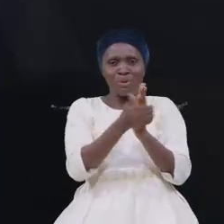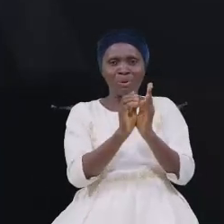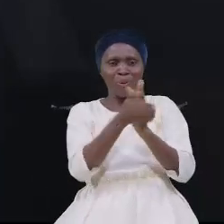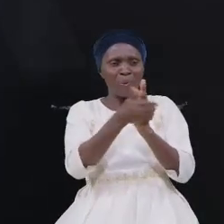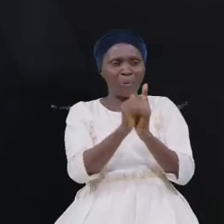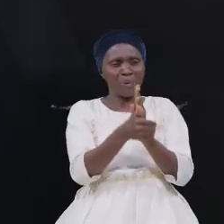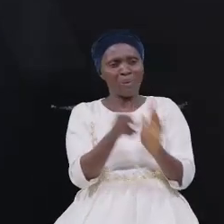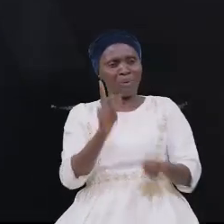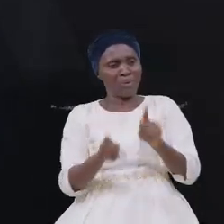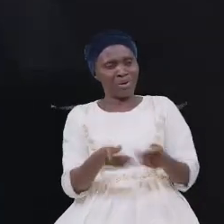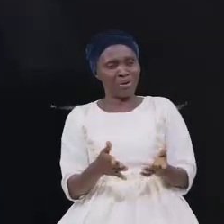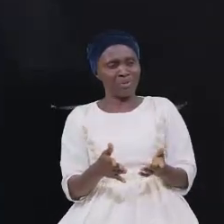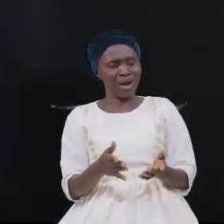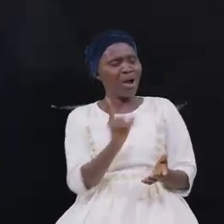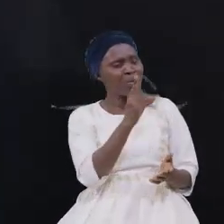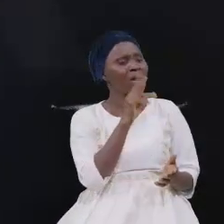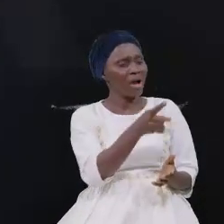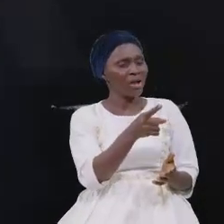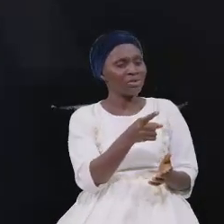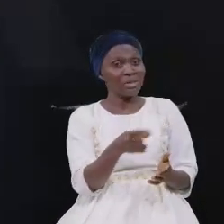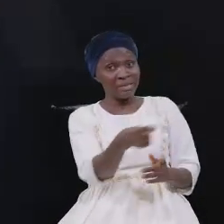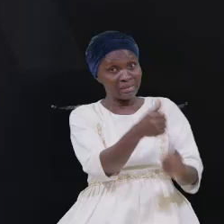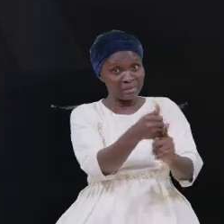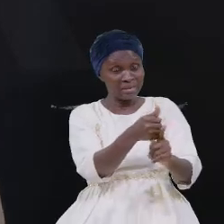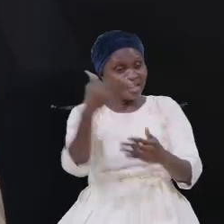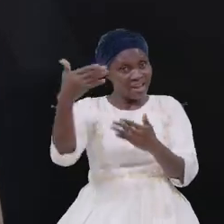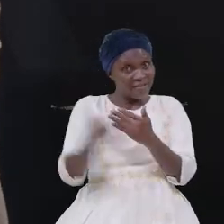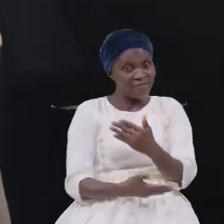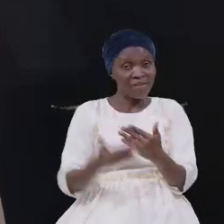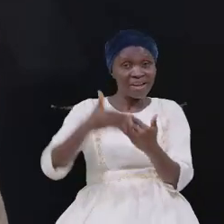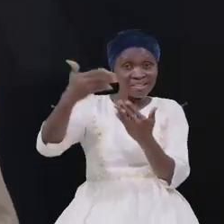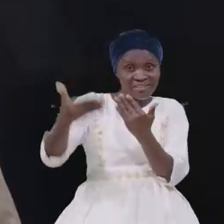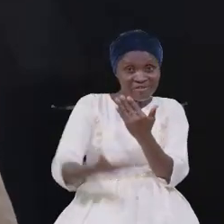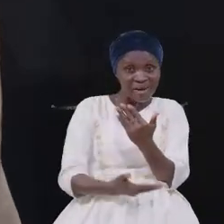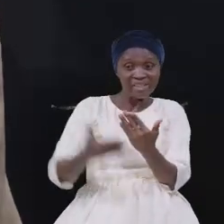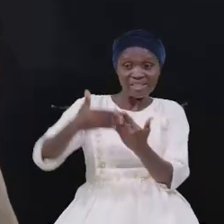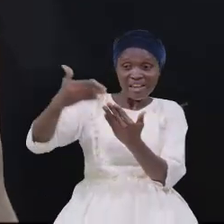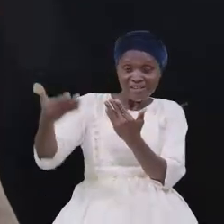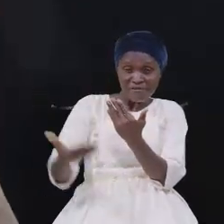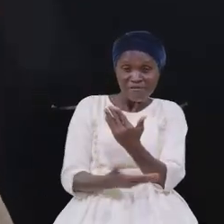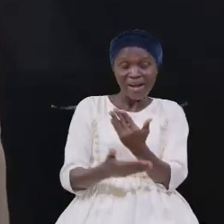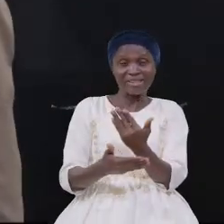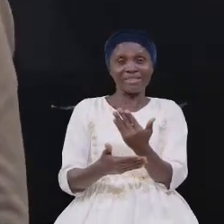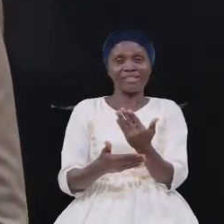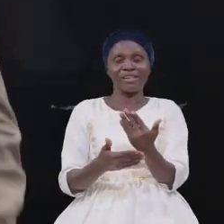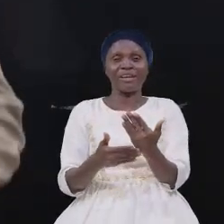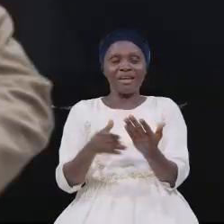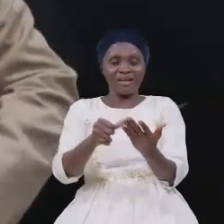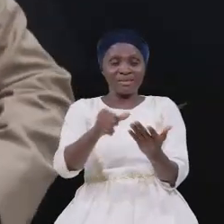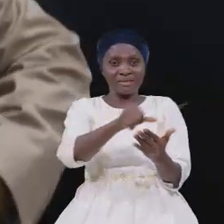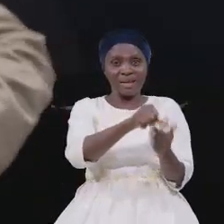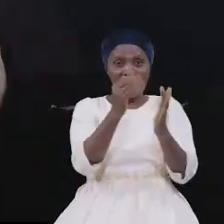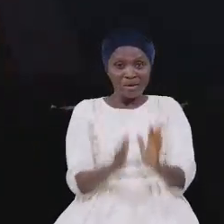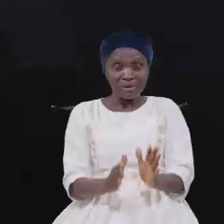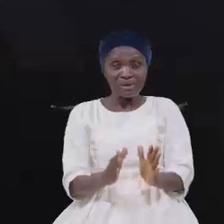They invite fornicators. They invite adulterers. They are not waiting for Satan to come to them.